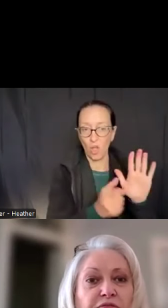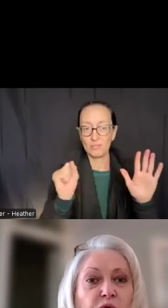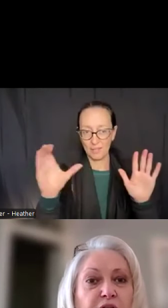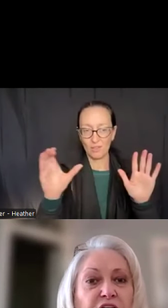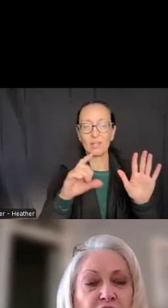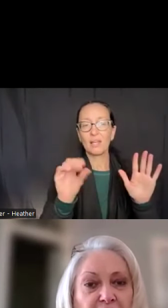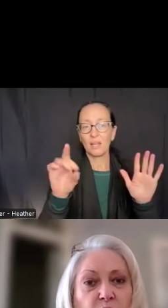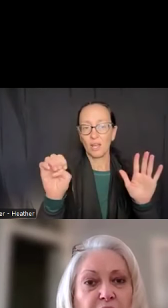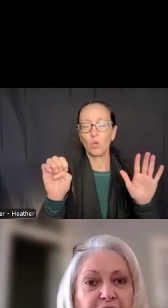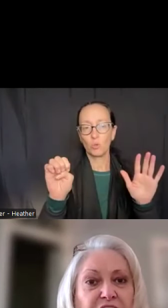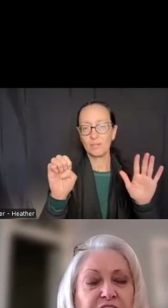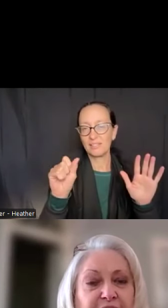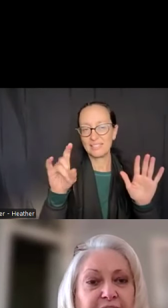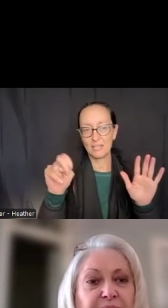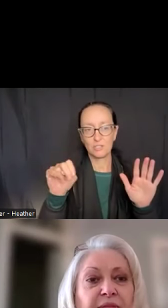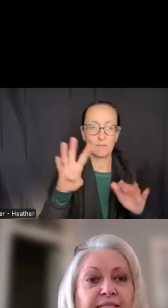here,